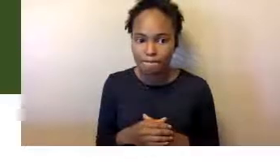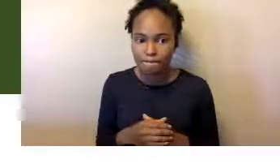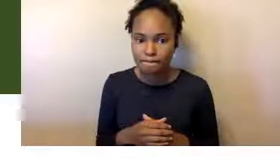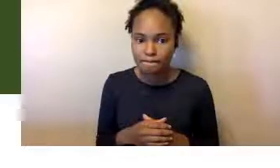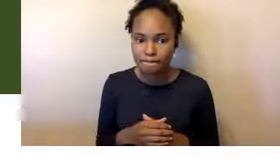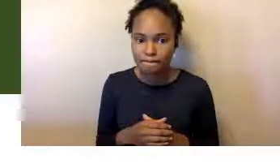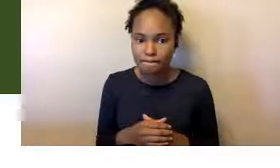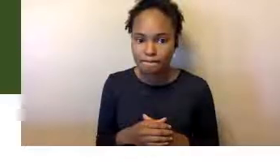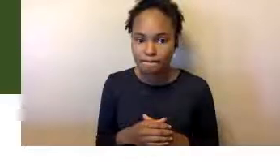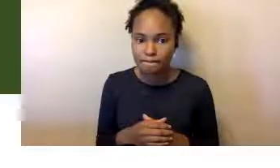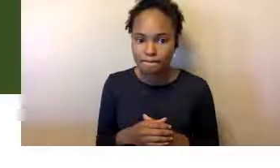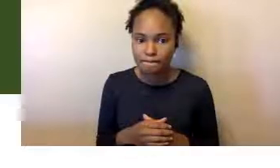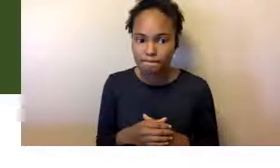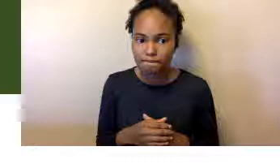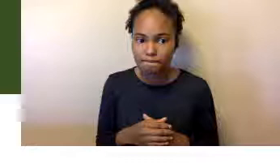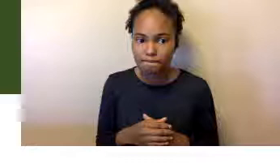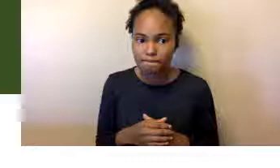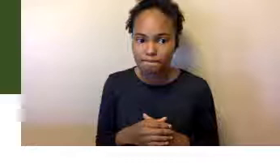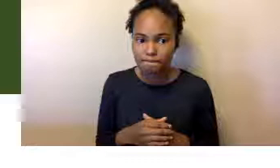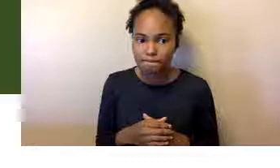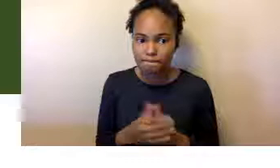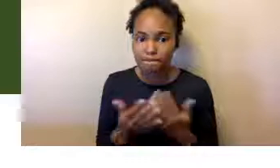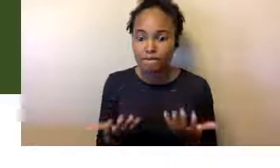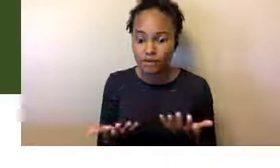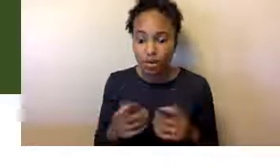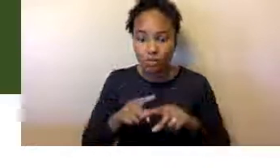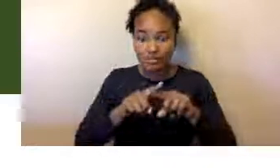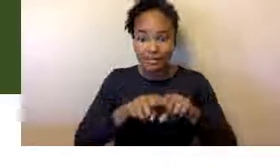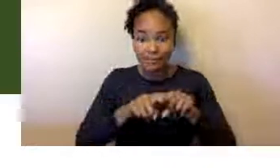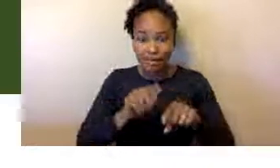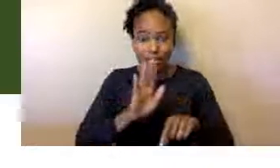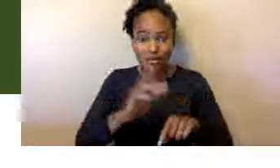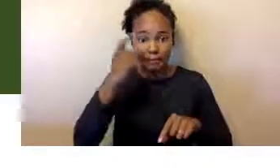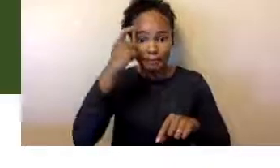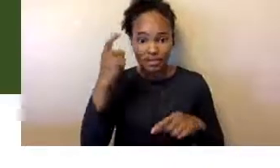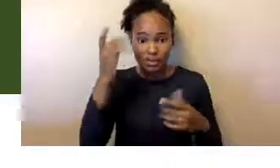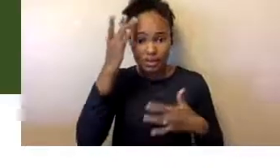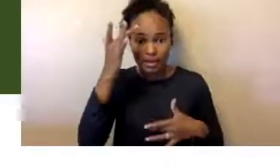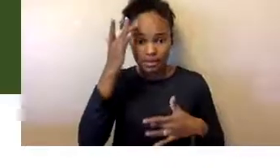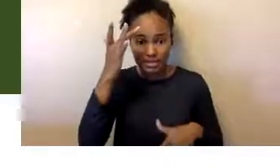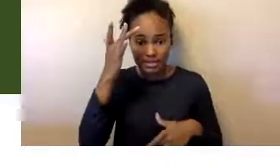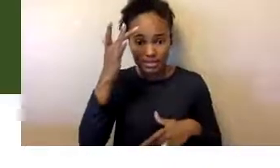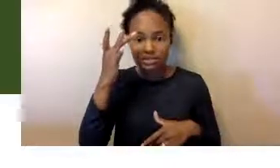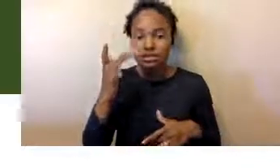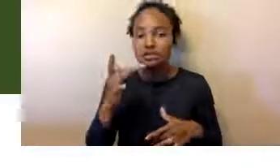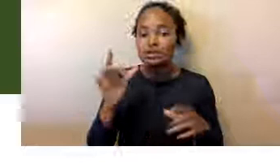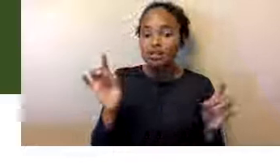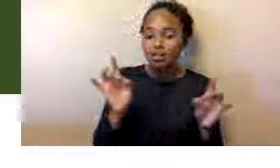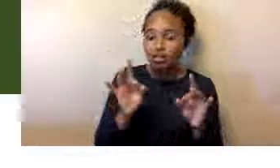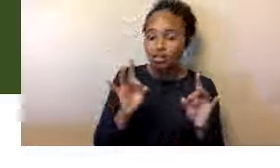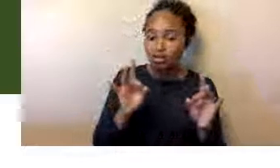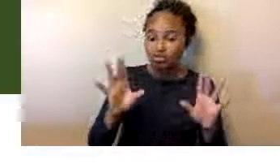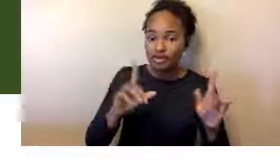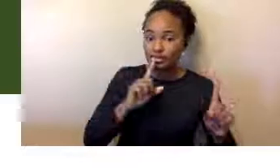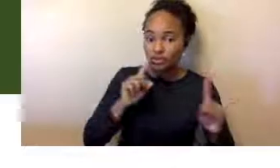So simply based upon their mental illness, the objectives of crisis response or emergency response